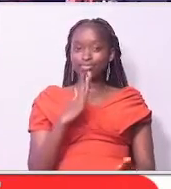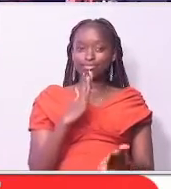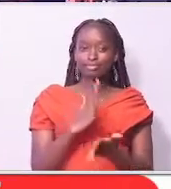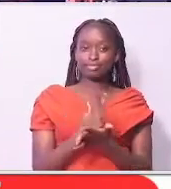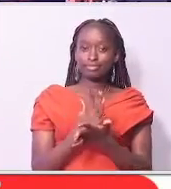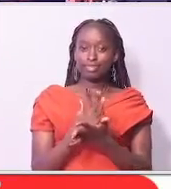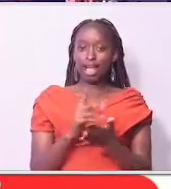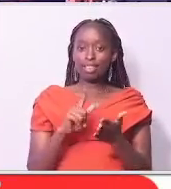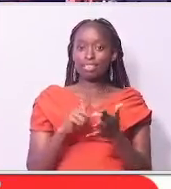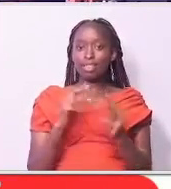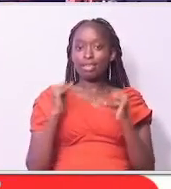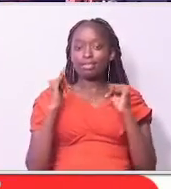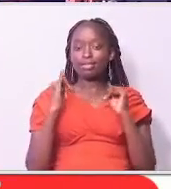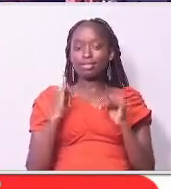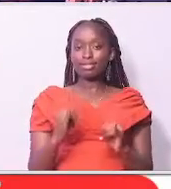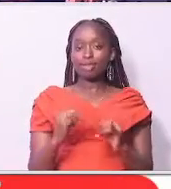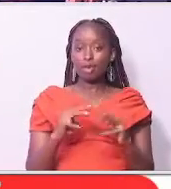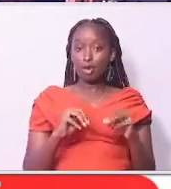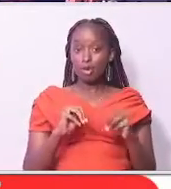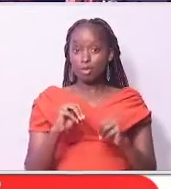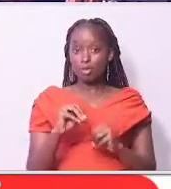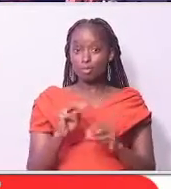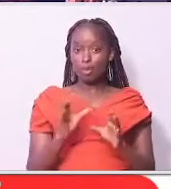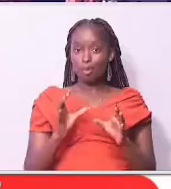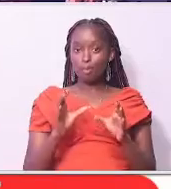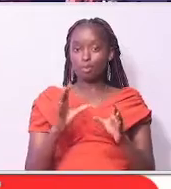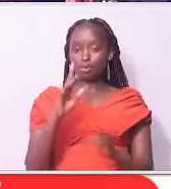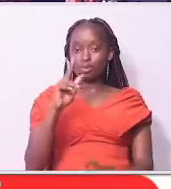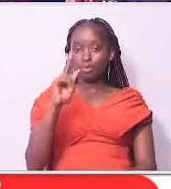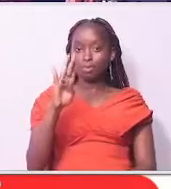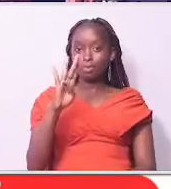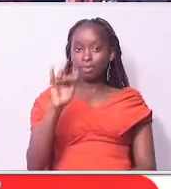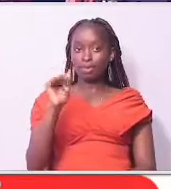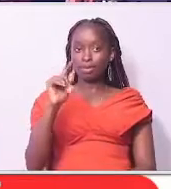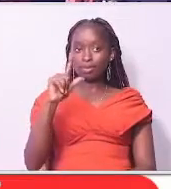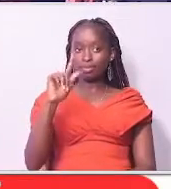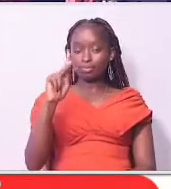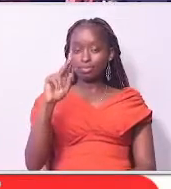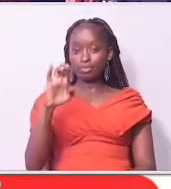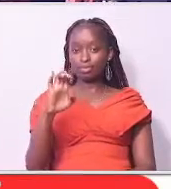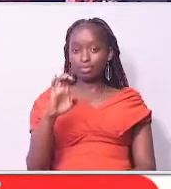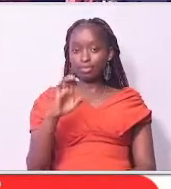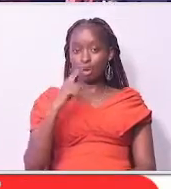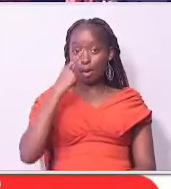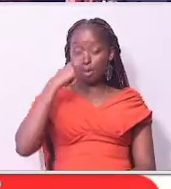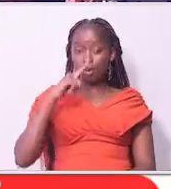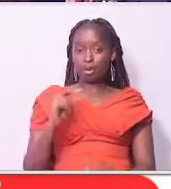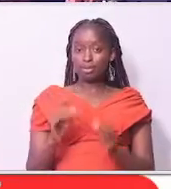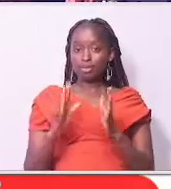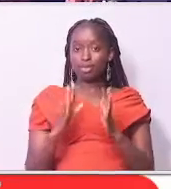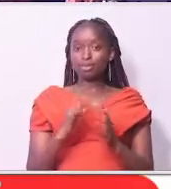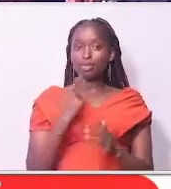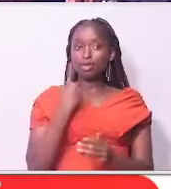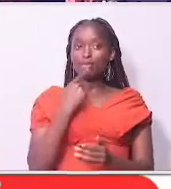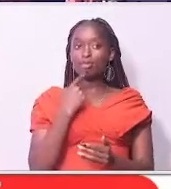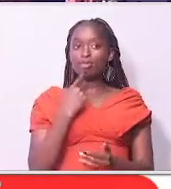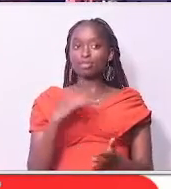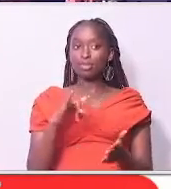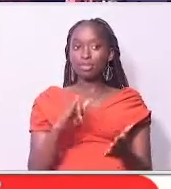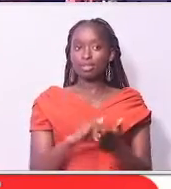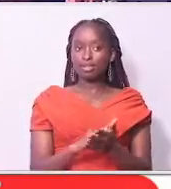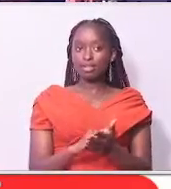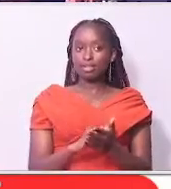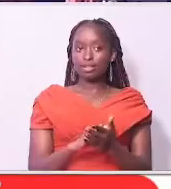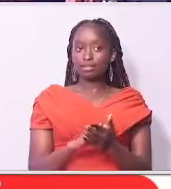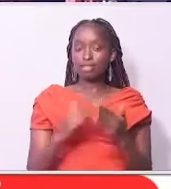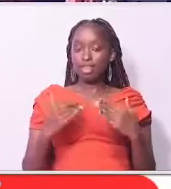this new move is, of course, pushed by Luke Obara, the policy director at the Capital Markets Authority, who says that